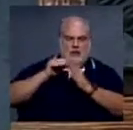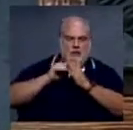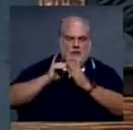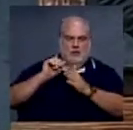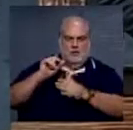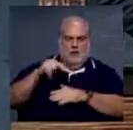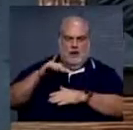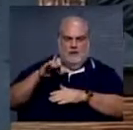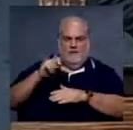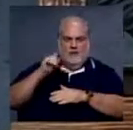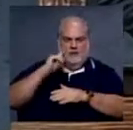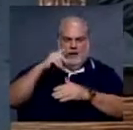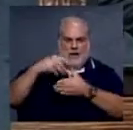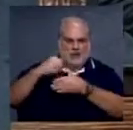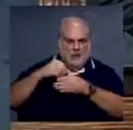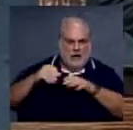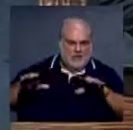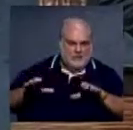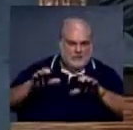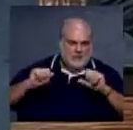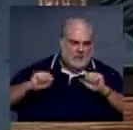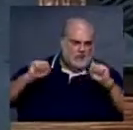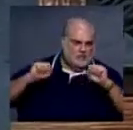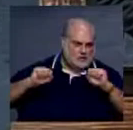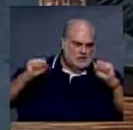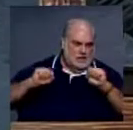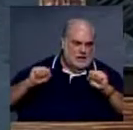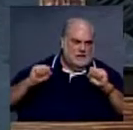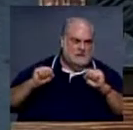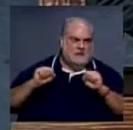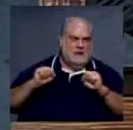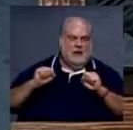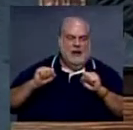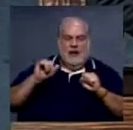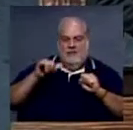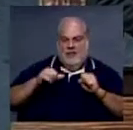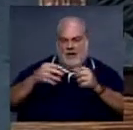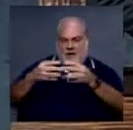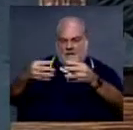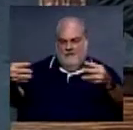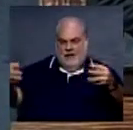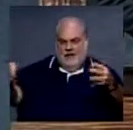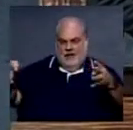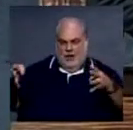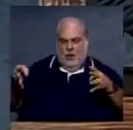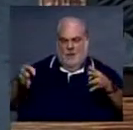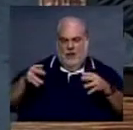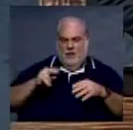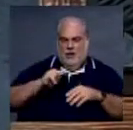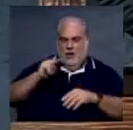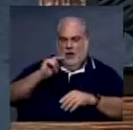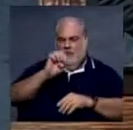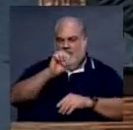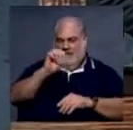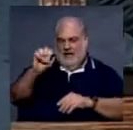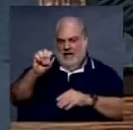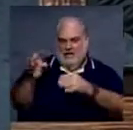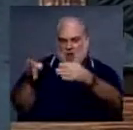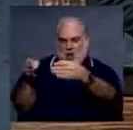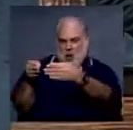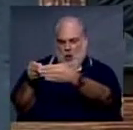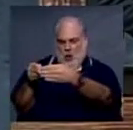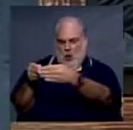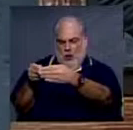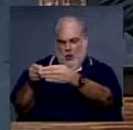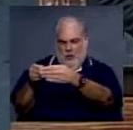feet for the pets' outdoor activities and exercise. The enclosed fence would be located at the northeast corner of the property with